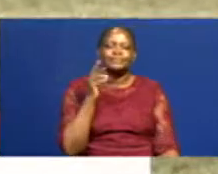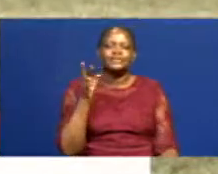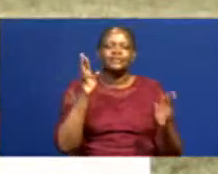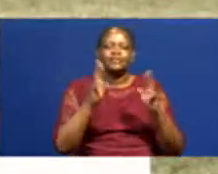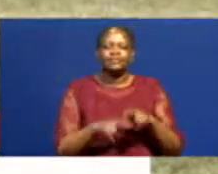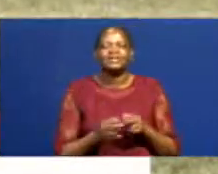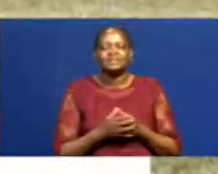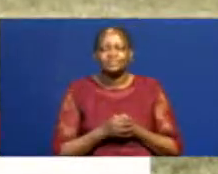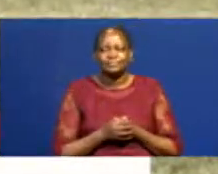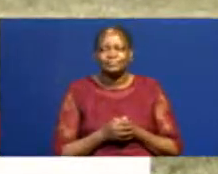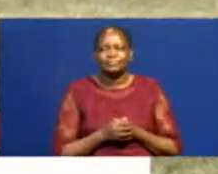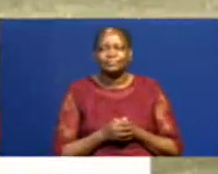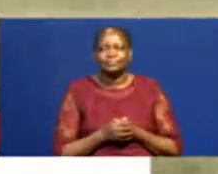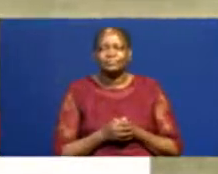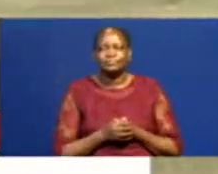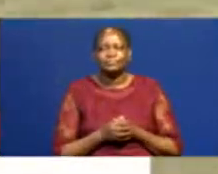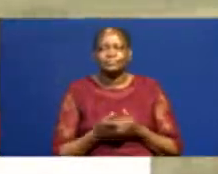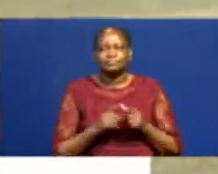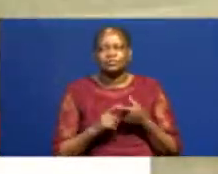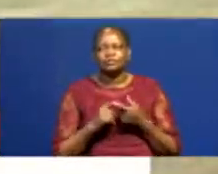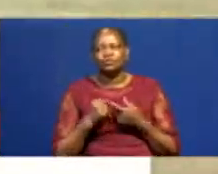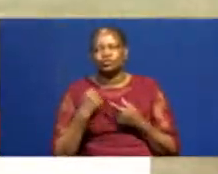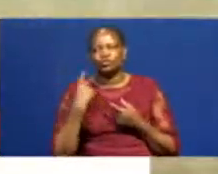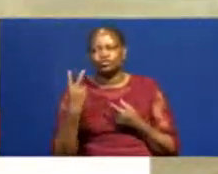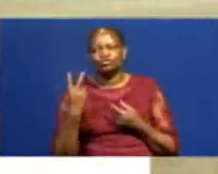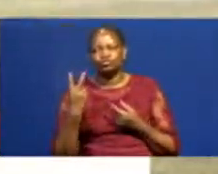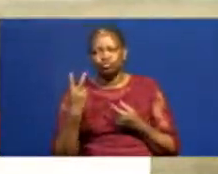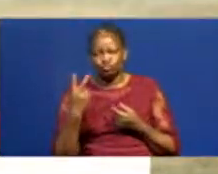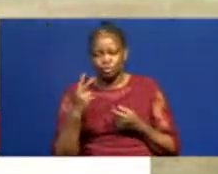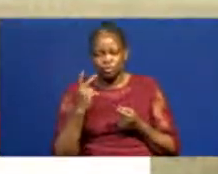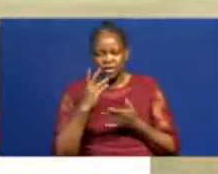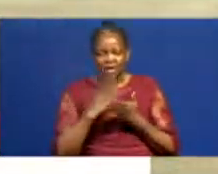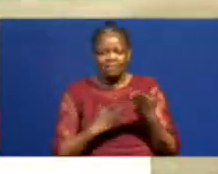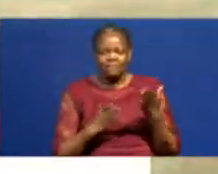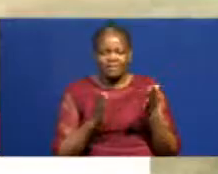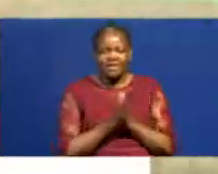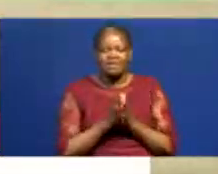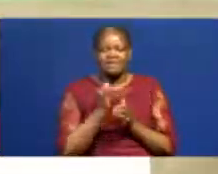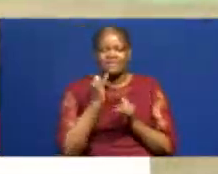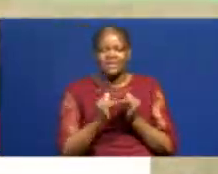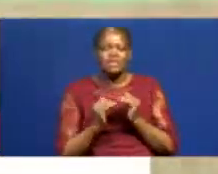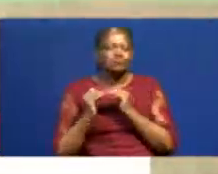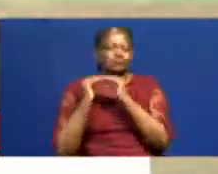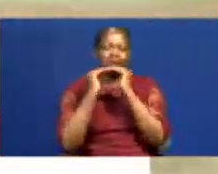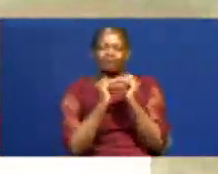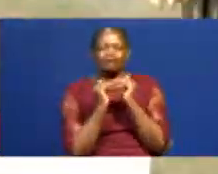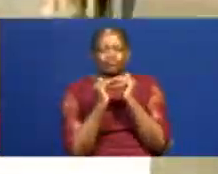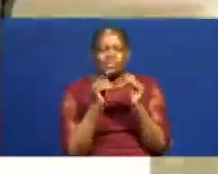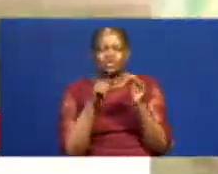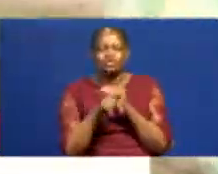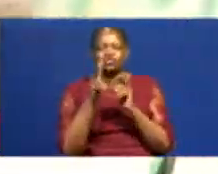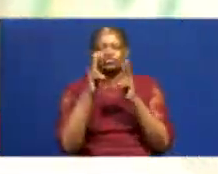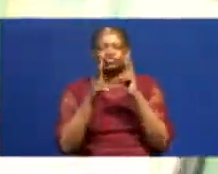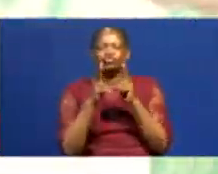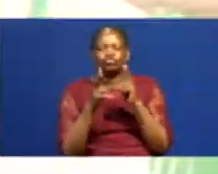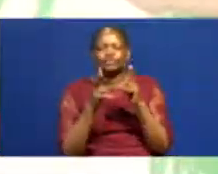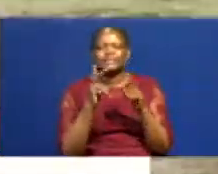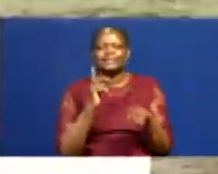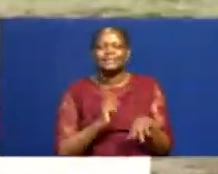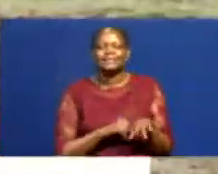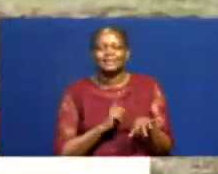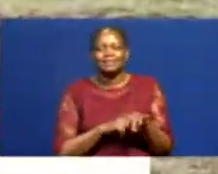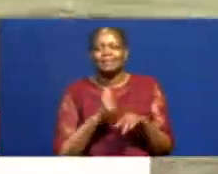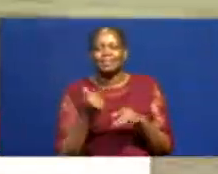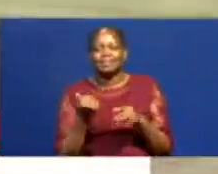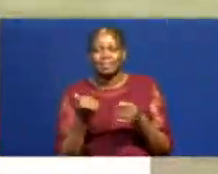Welcome Mungi's remarkable comeback from 2 goals down in the second half, eventually equalizing the score at 2-2 during regular